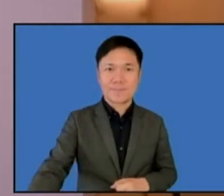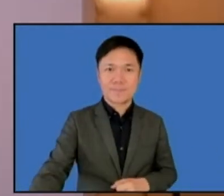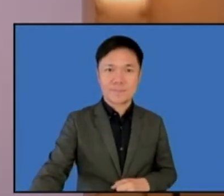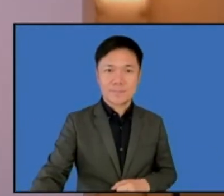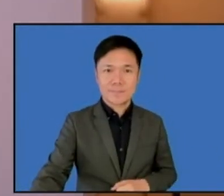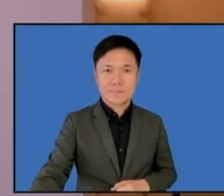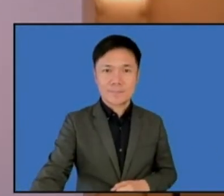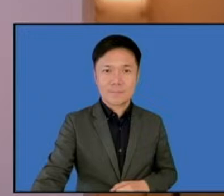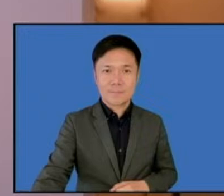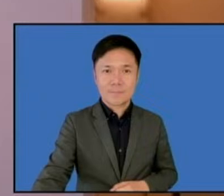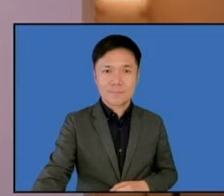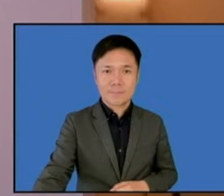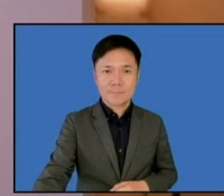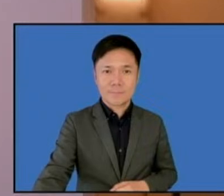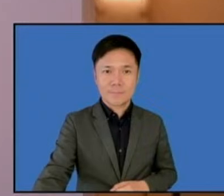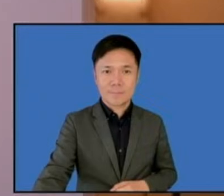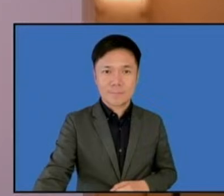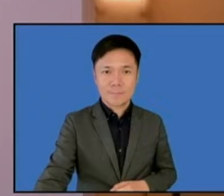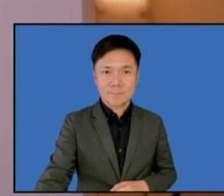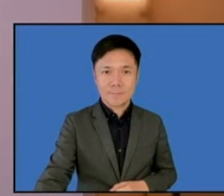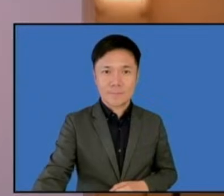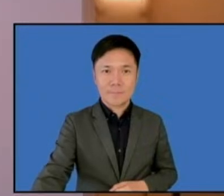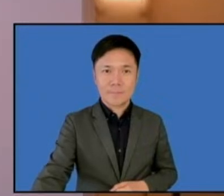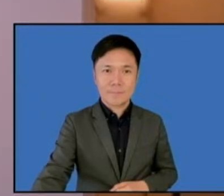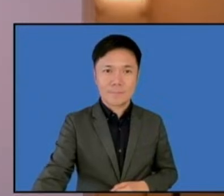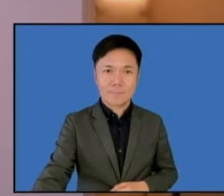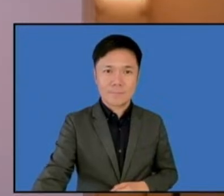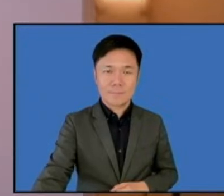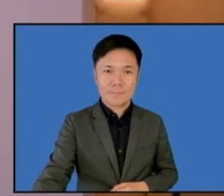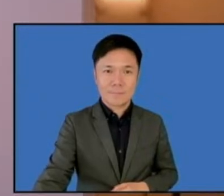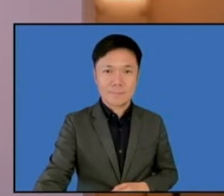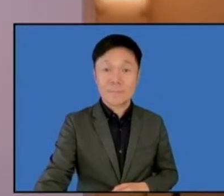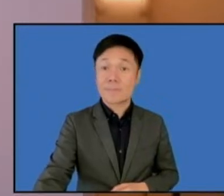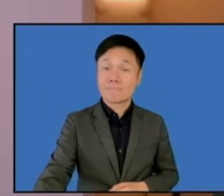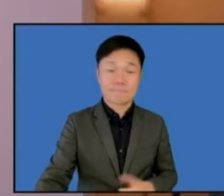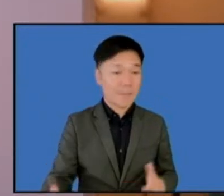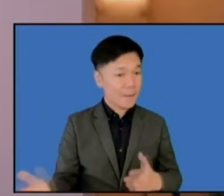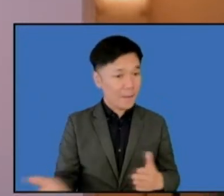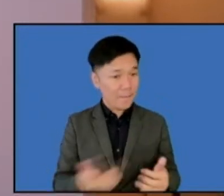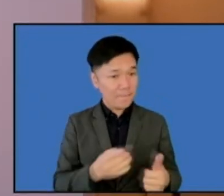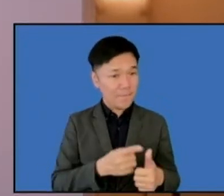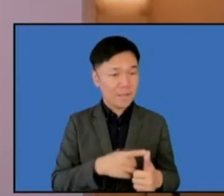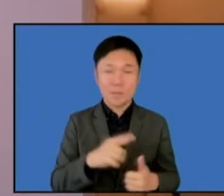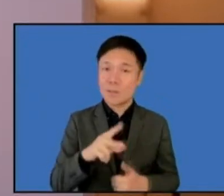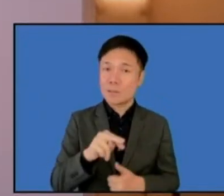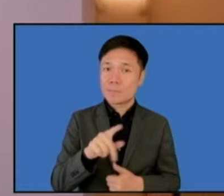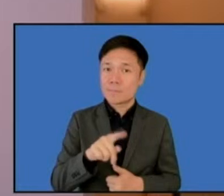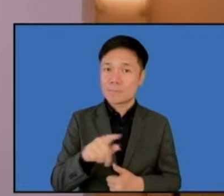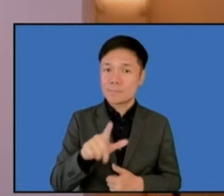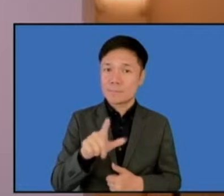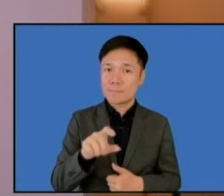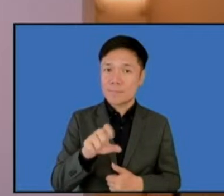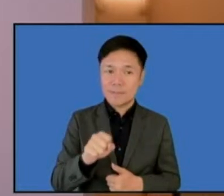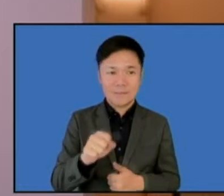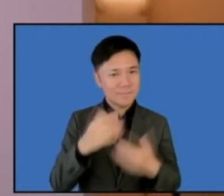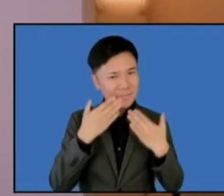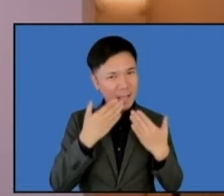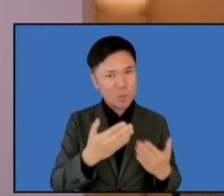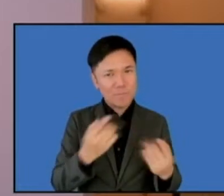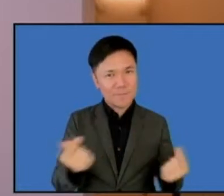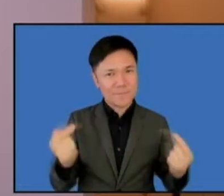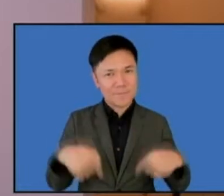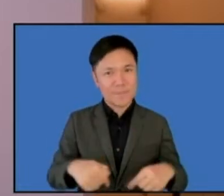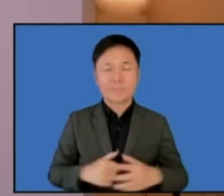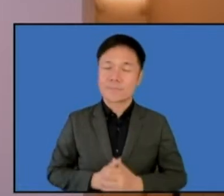frame. I'll start with you, Ms. Dr. Basales. Thank you so much for being with us today. Given your